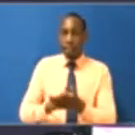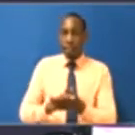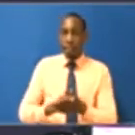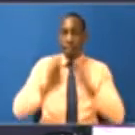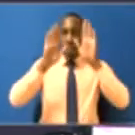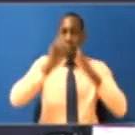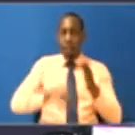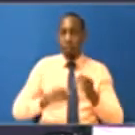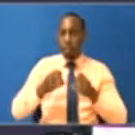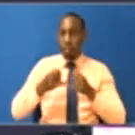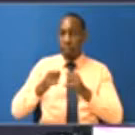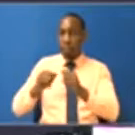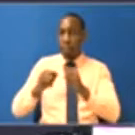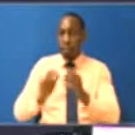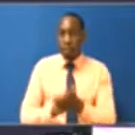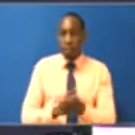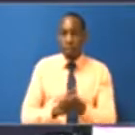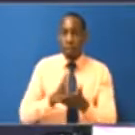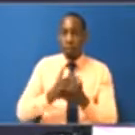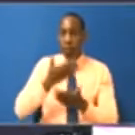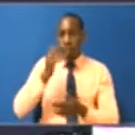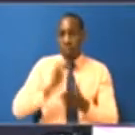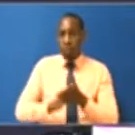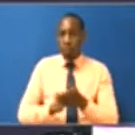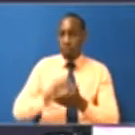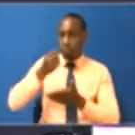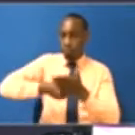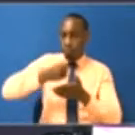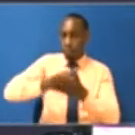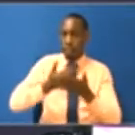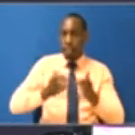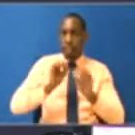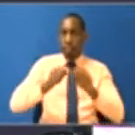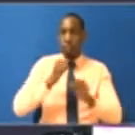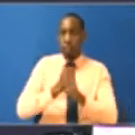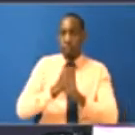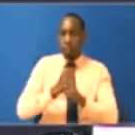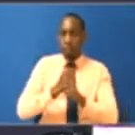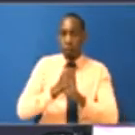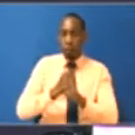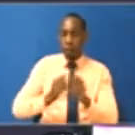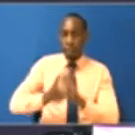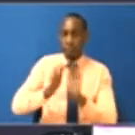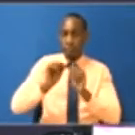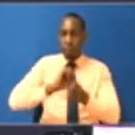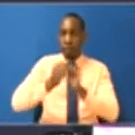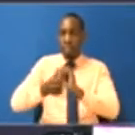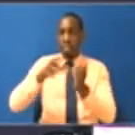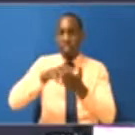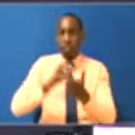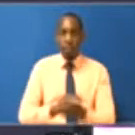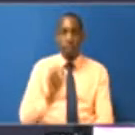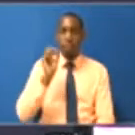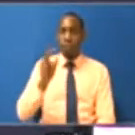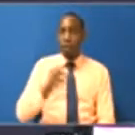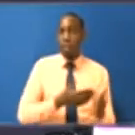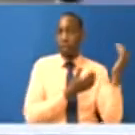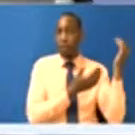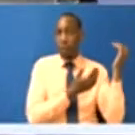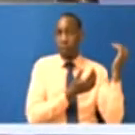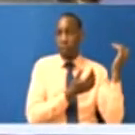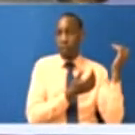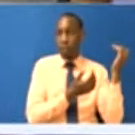critical is implementation they need to sharpen what they will do quickly to be able to turn the ship around that for me would be critical okay and we certainly hope that they did